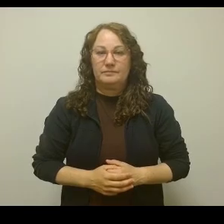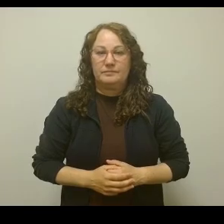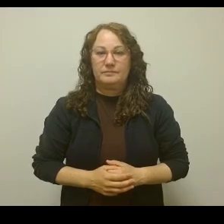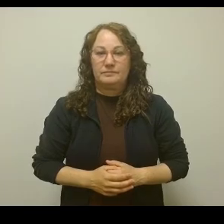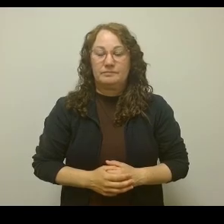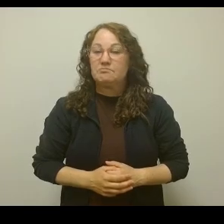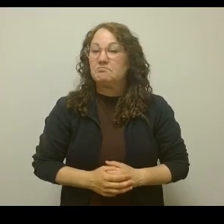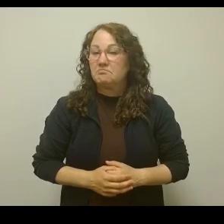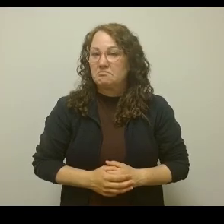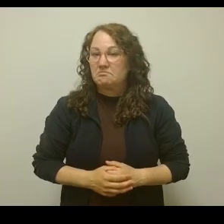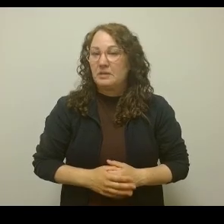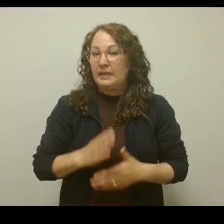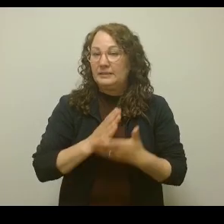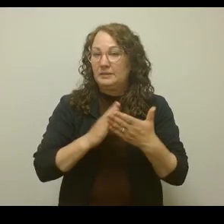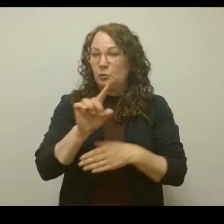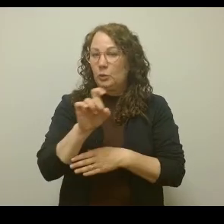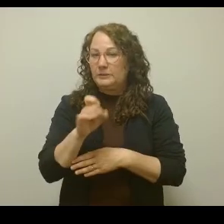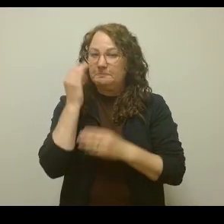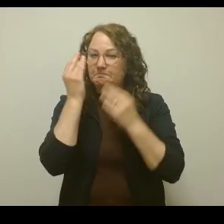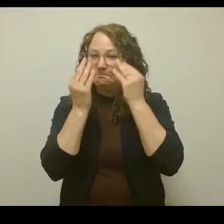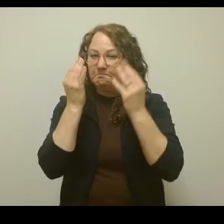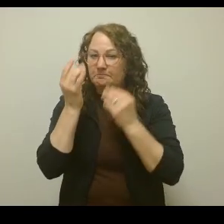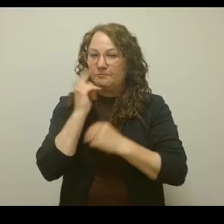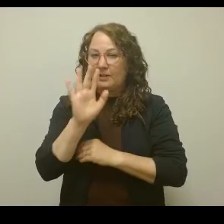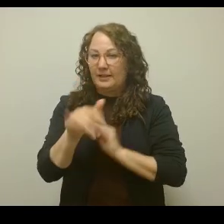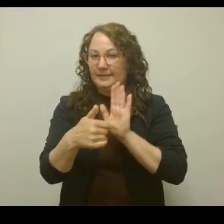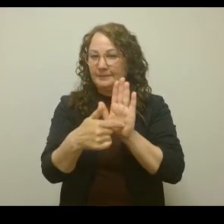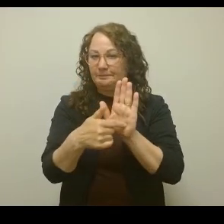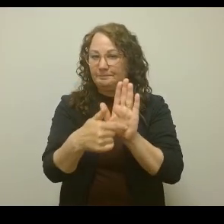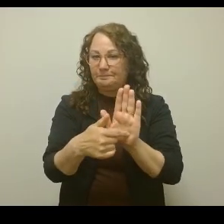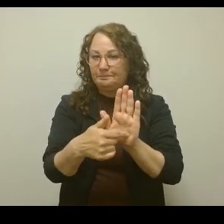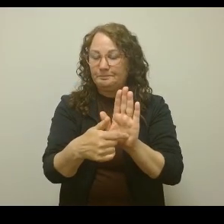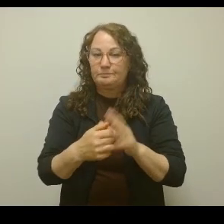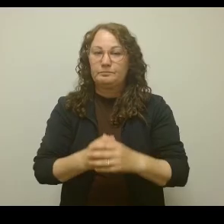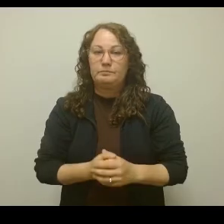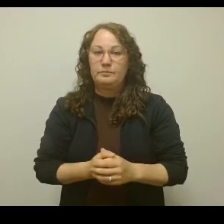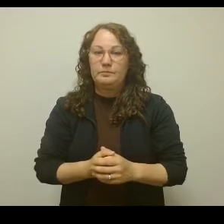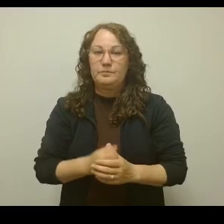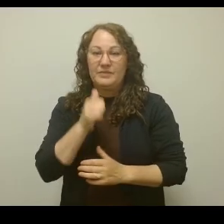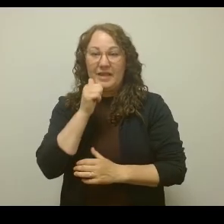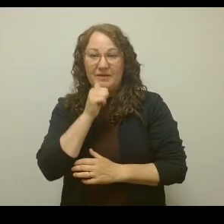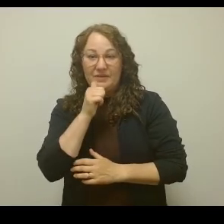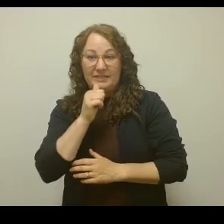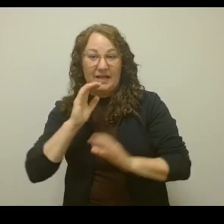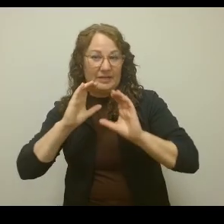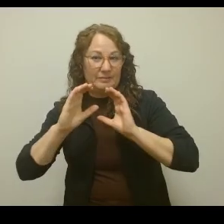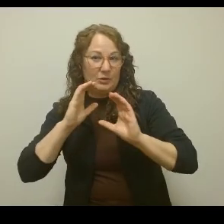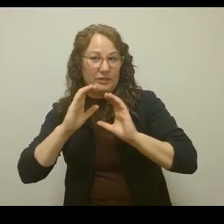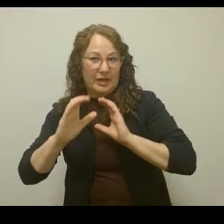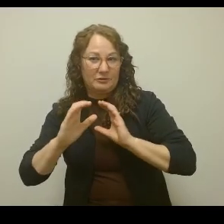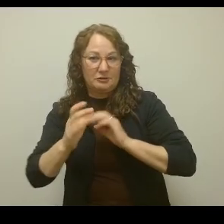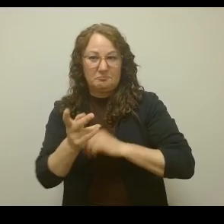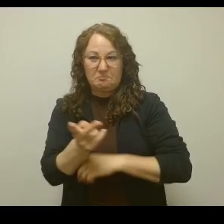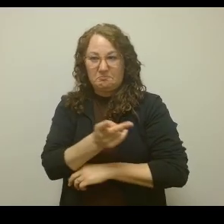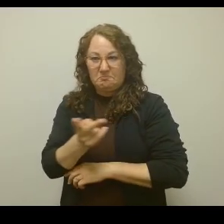So a few questions to consider about this example of daily communication between two